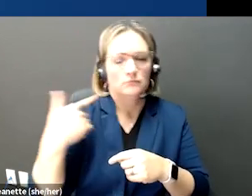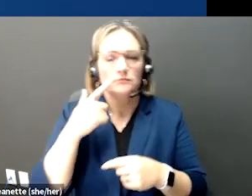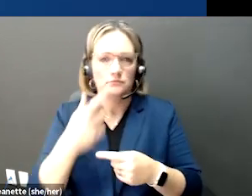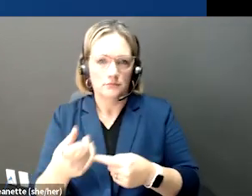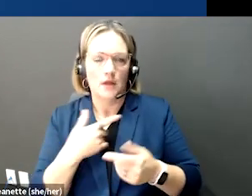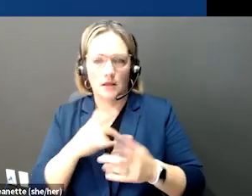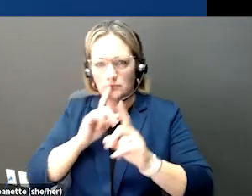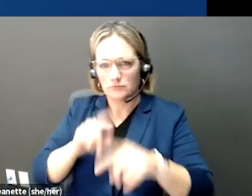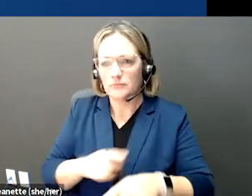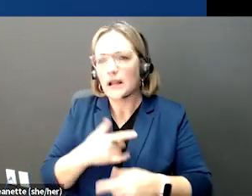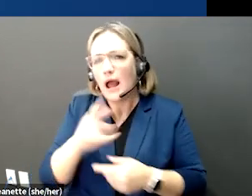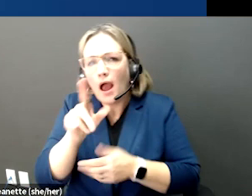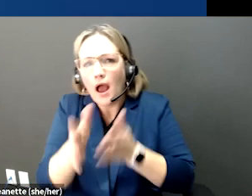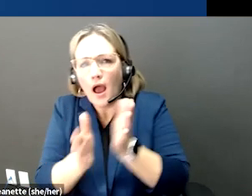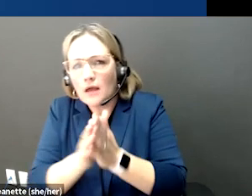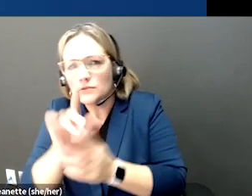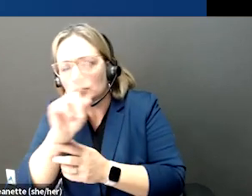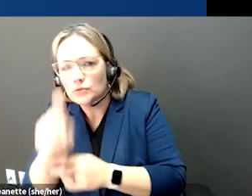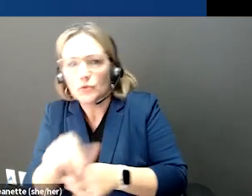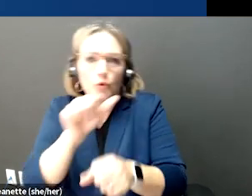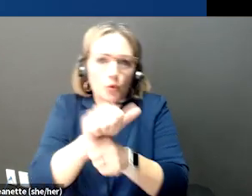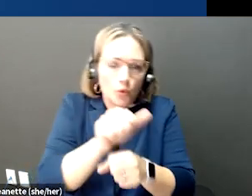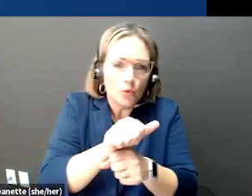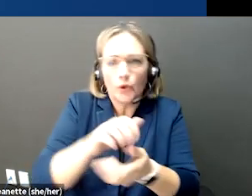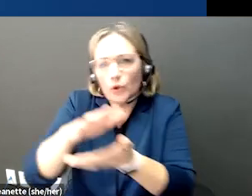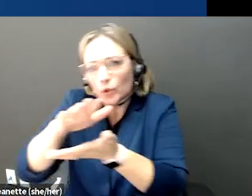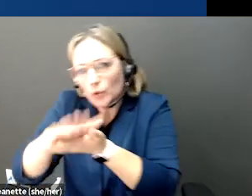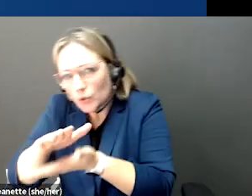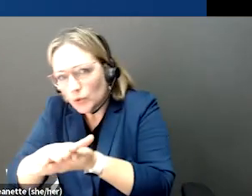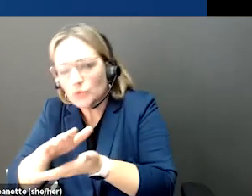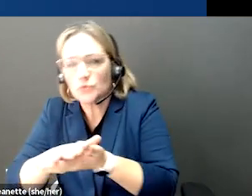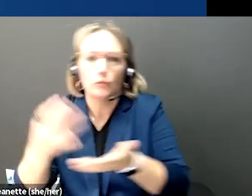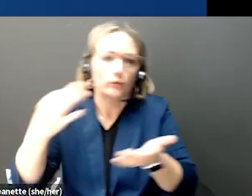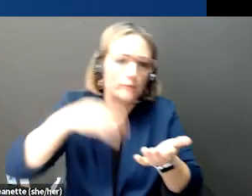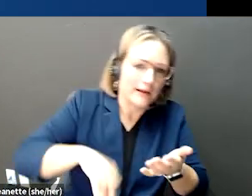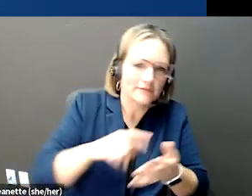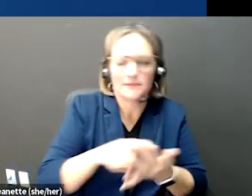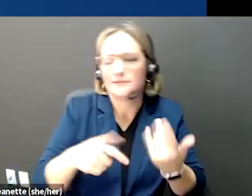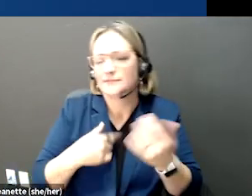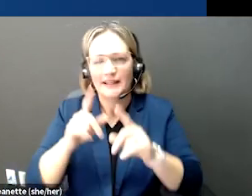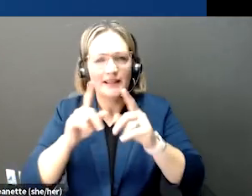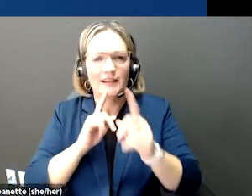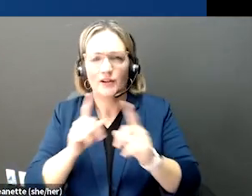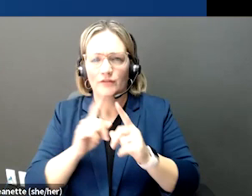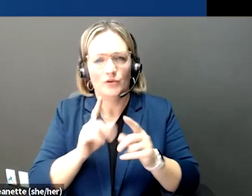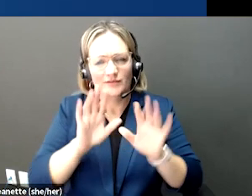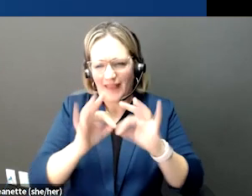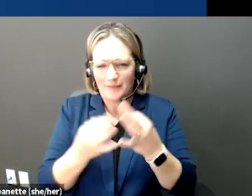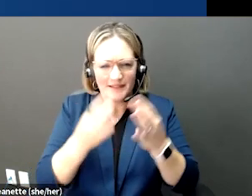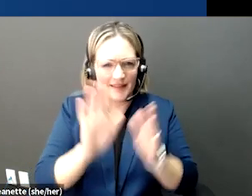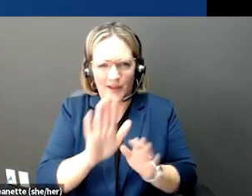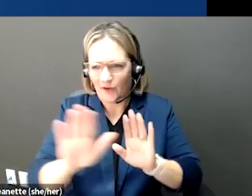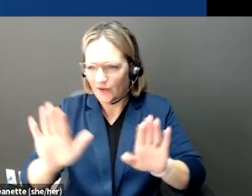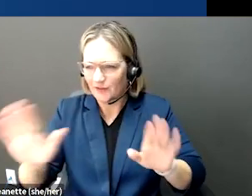work, school, benefits that vary from interview to interview. During our interviews, we talk about what has